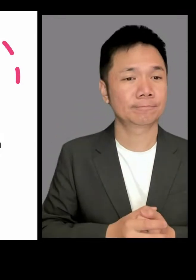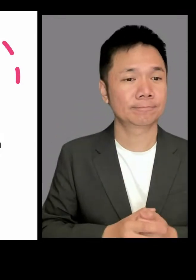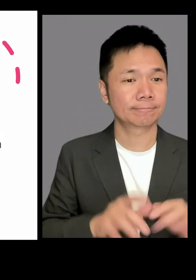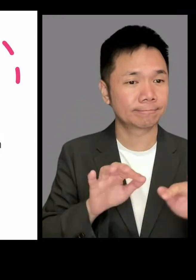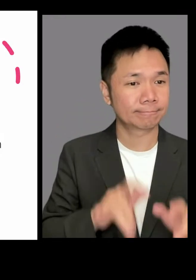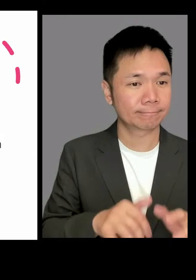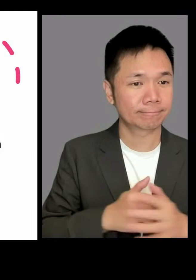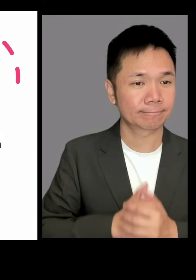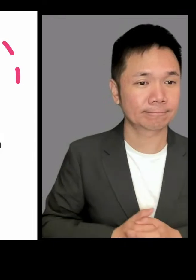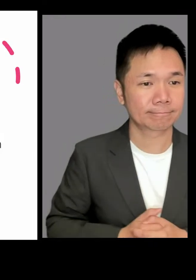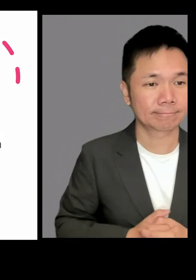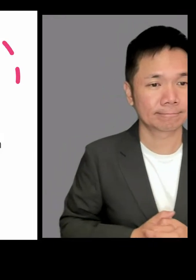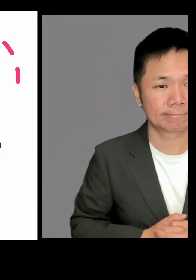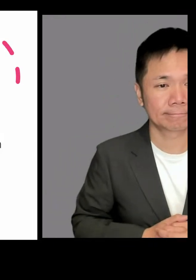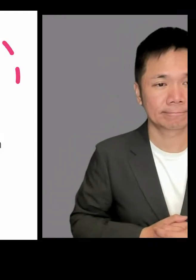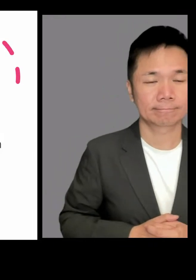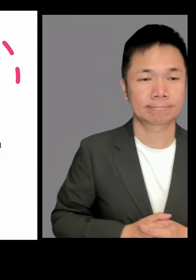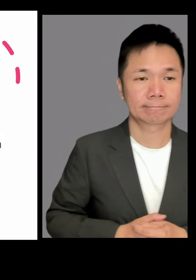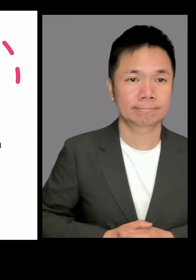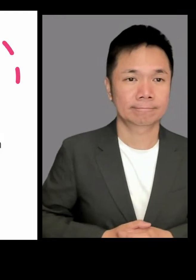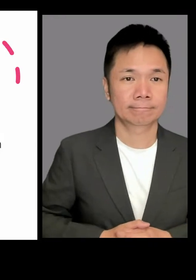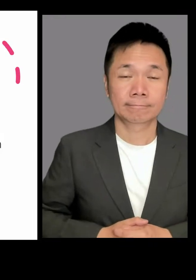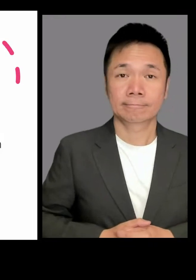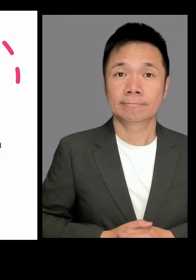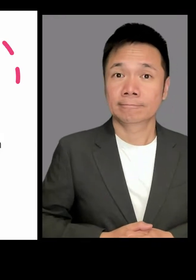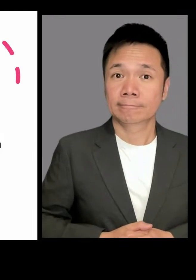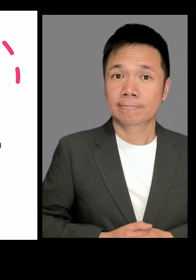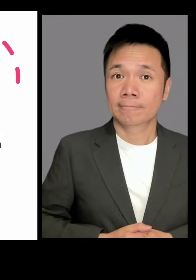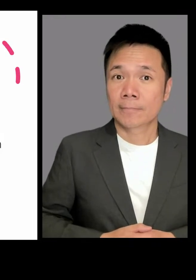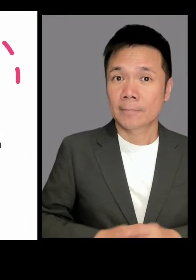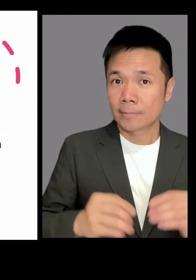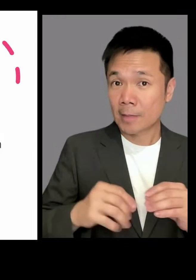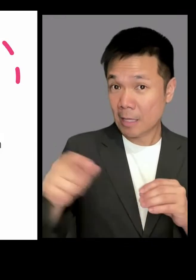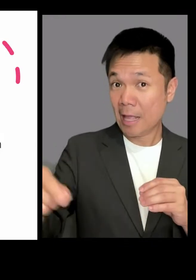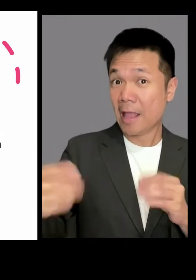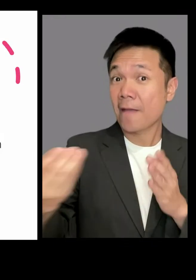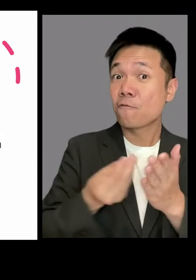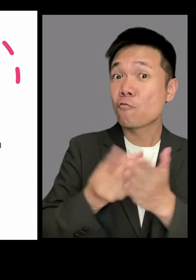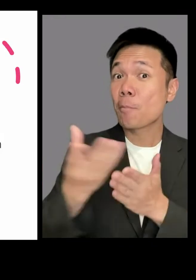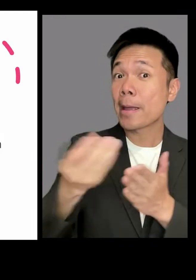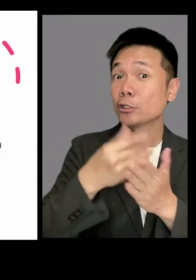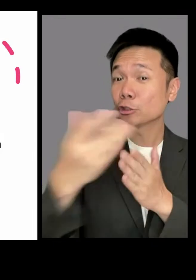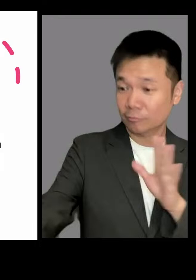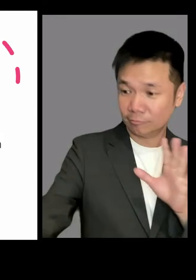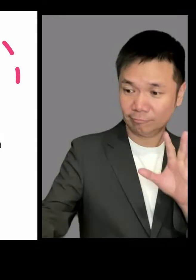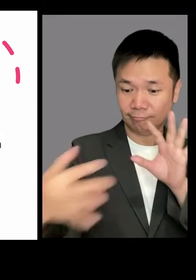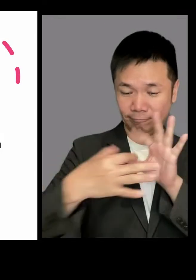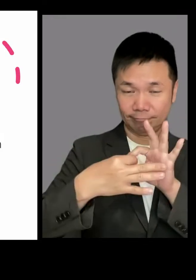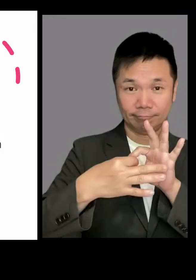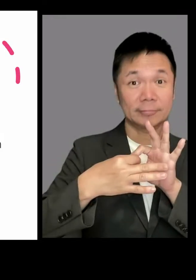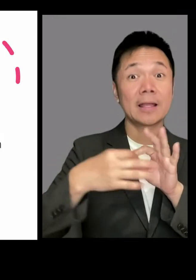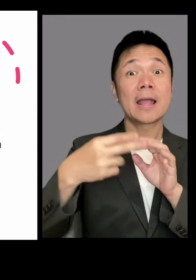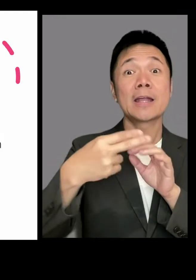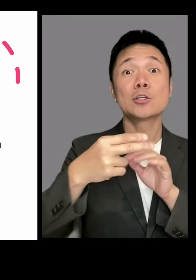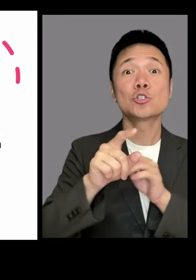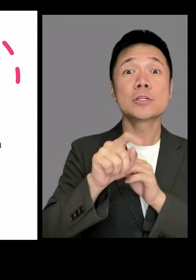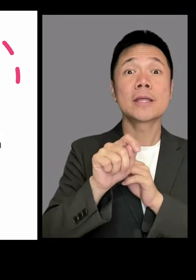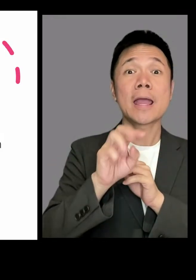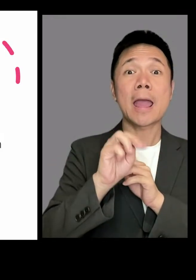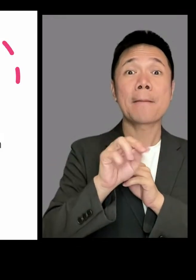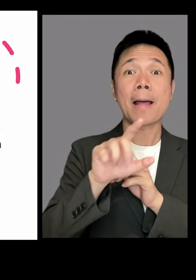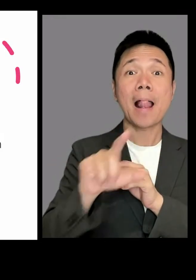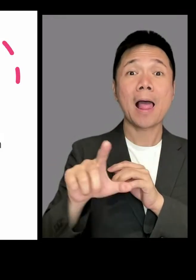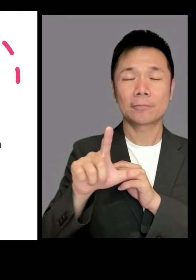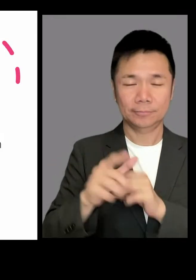bar. Then the browser receives data from the server, and that information is rendered in HTML for the user,